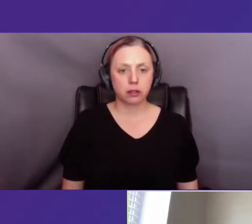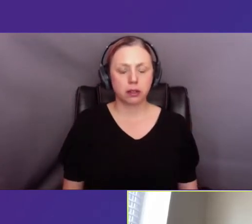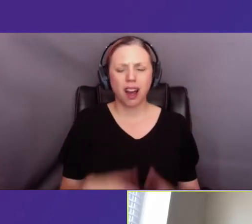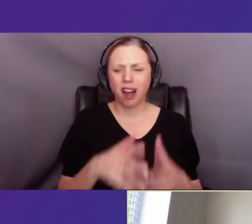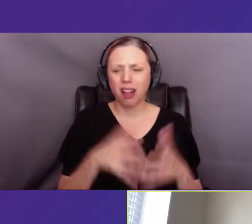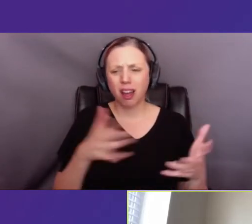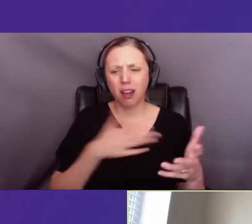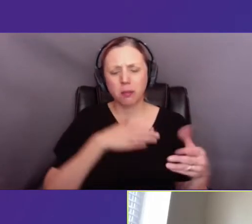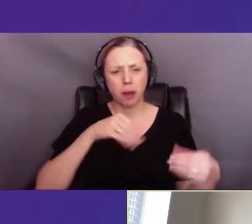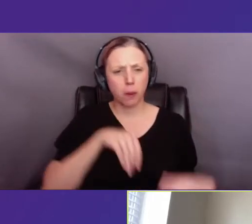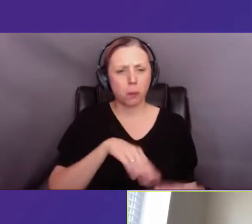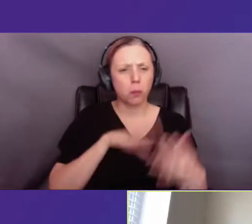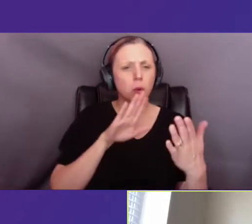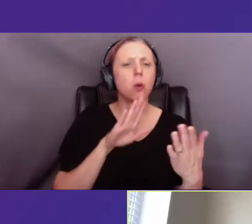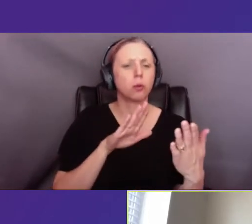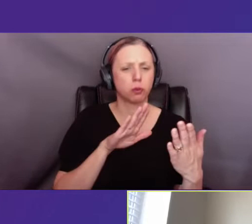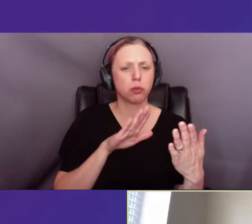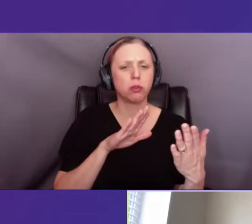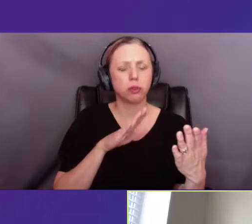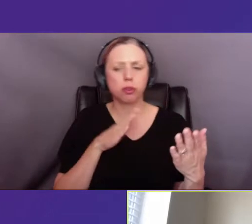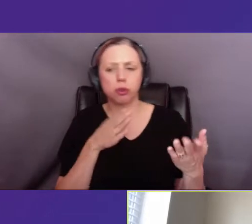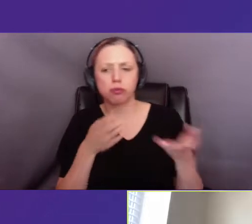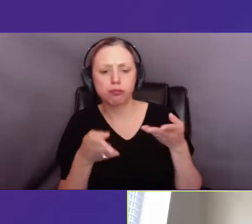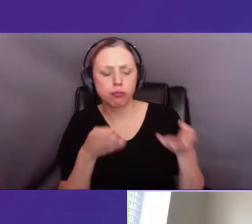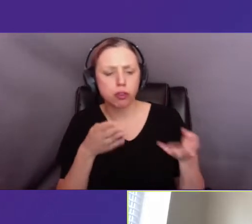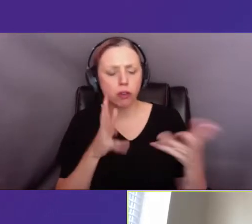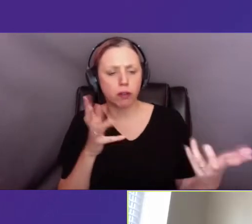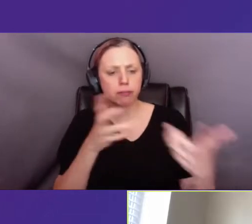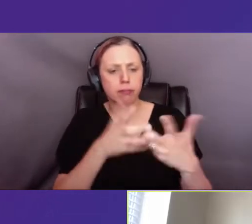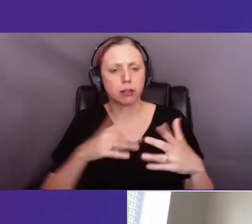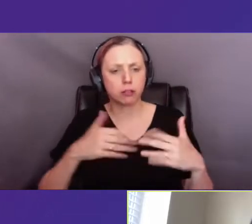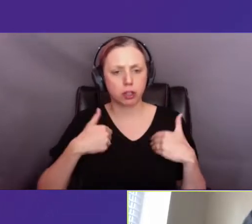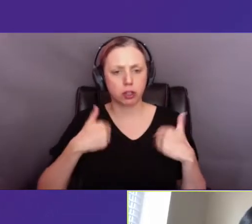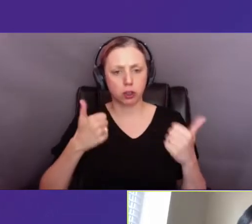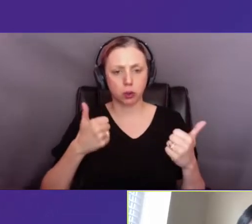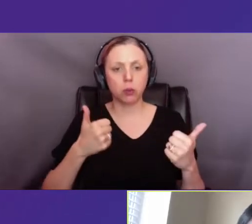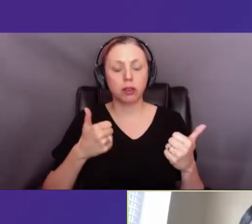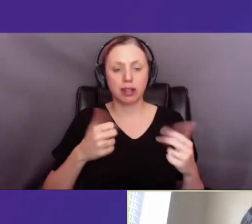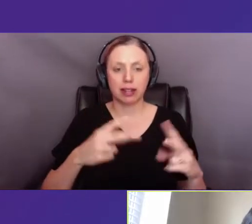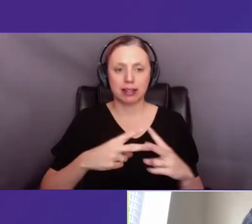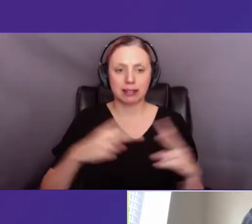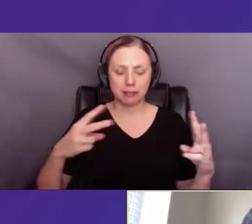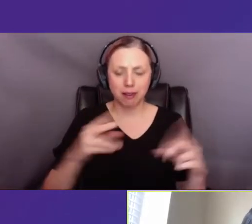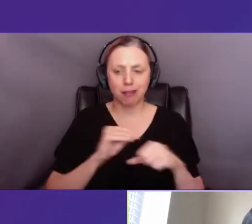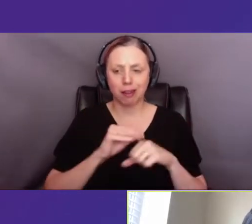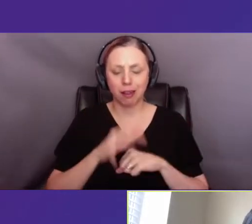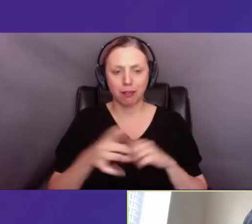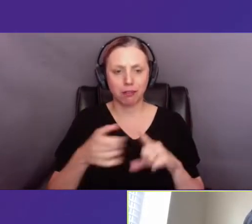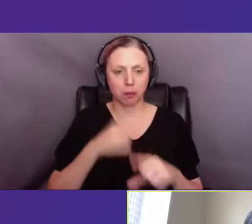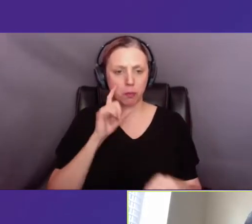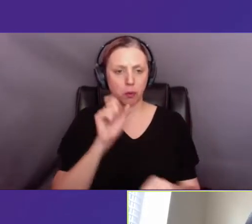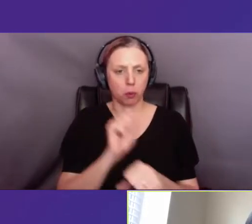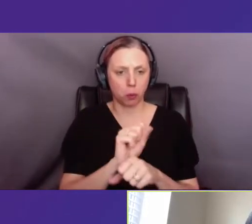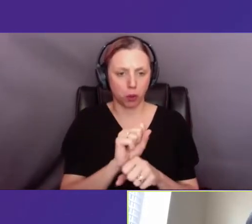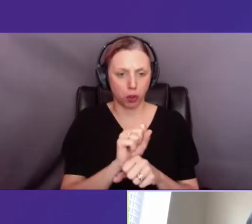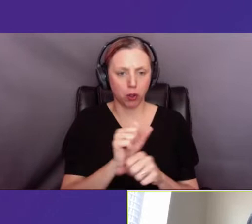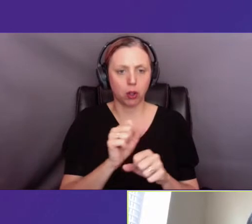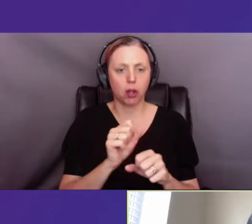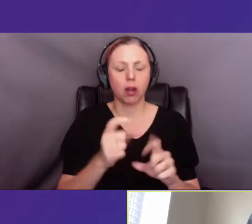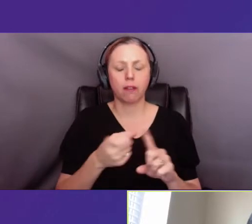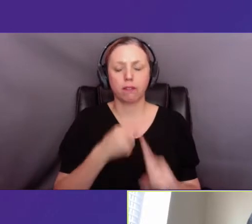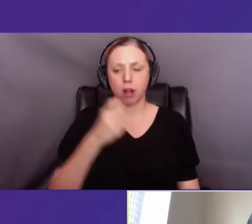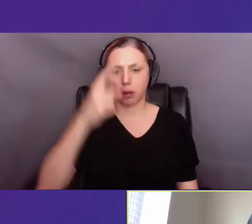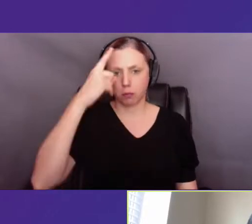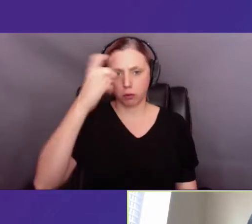approaches to, you know, serving youth with the REDi Dance Company is very much influenced by the work with the Dream Yard